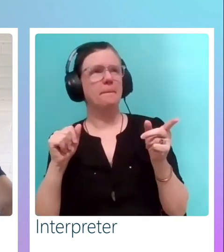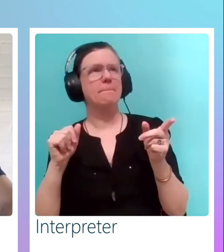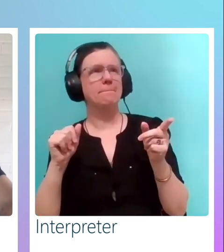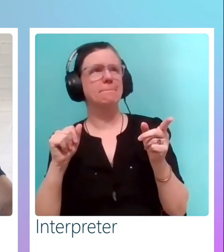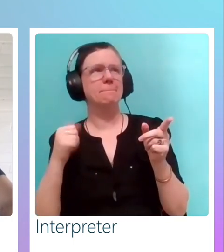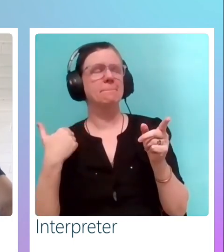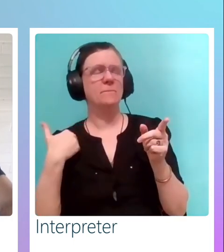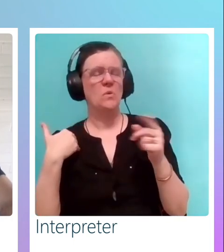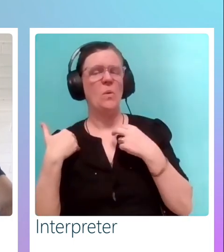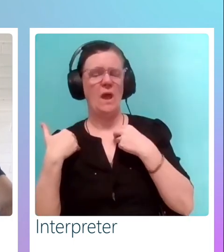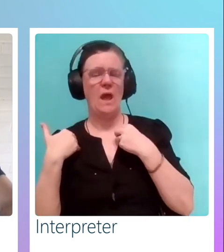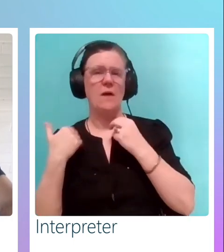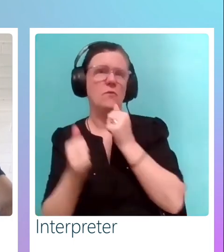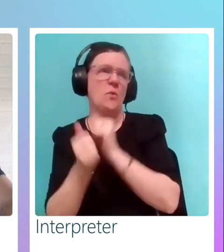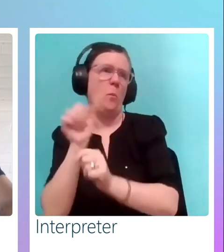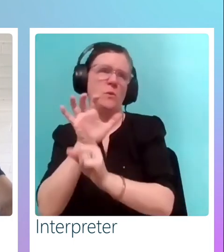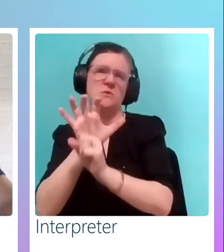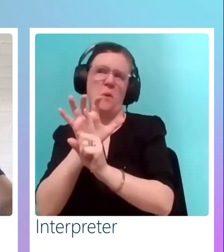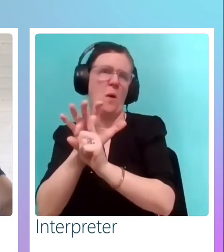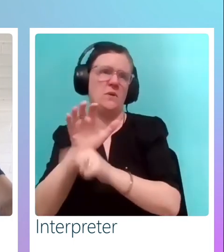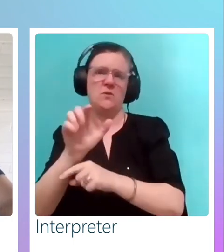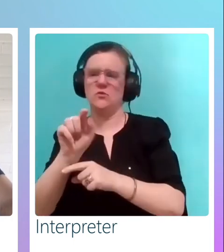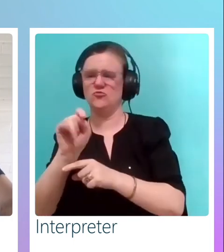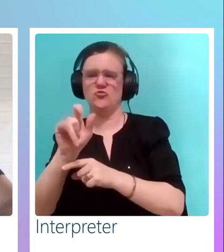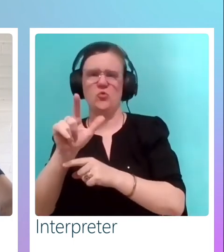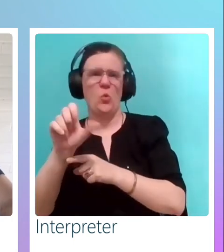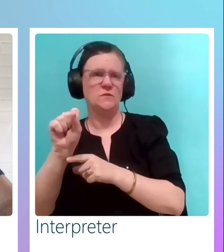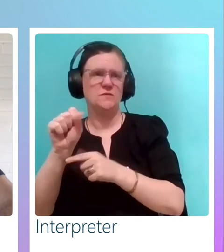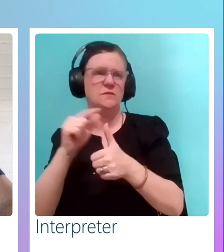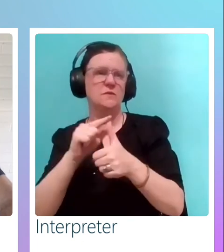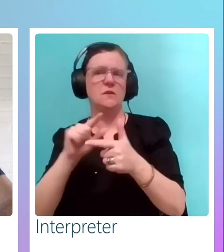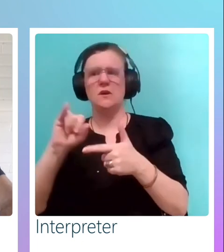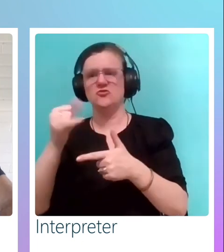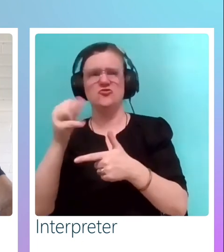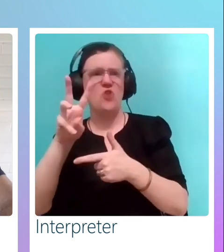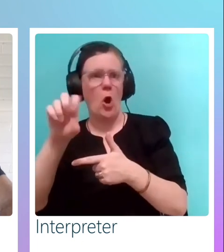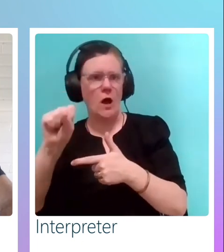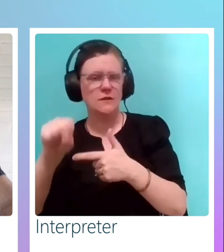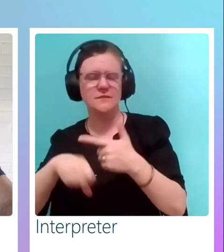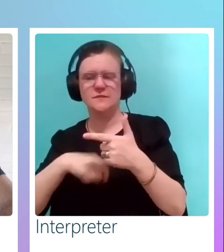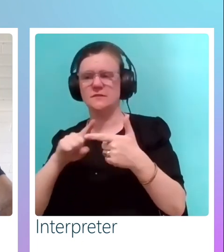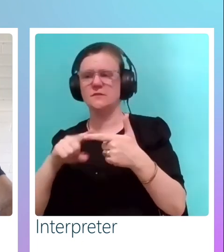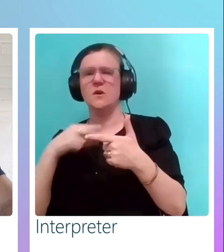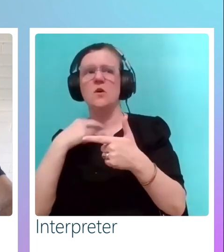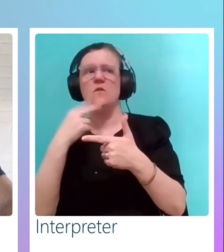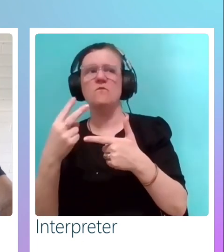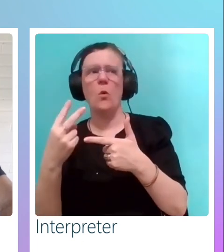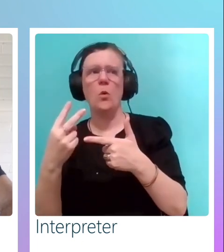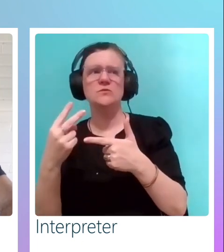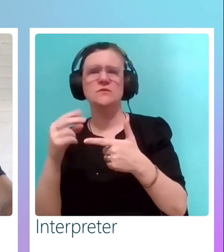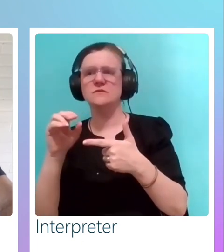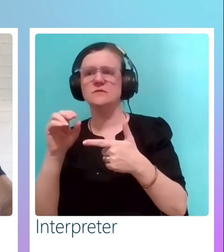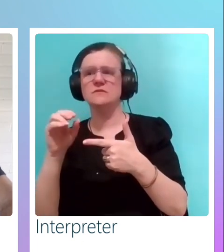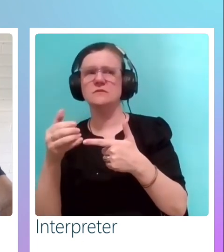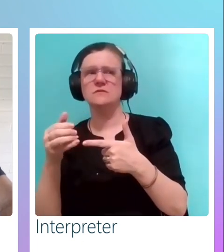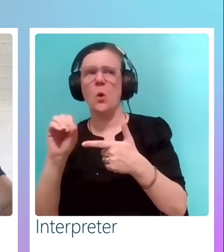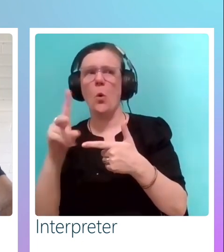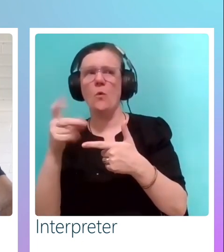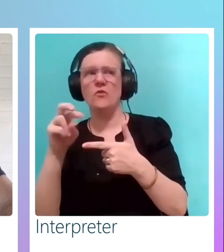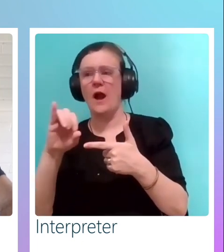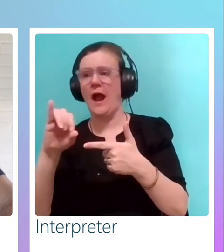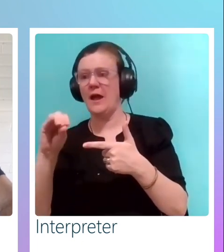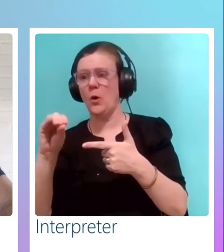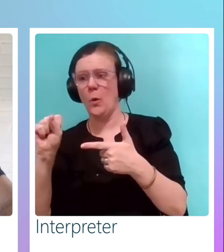main most popular tools people use, like Jaws, VoiceOver on iOS, Zoom